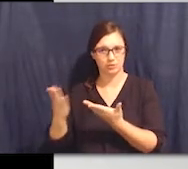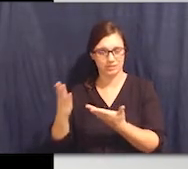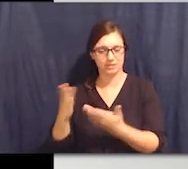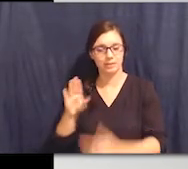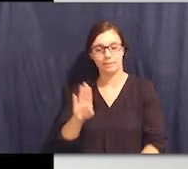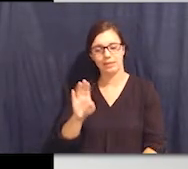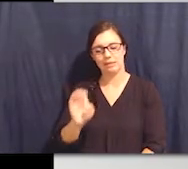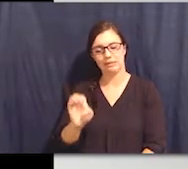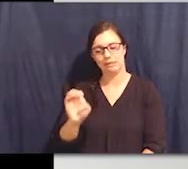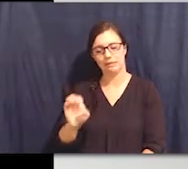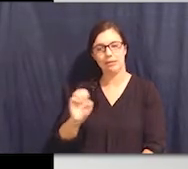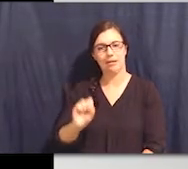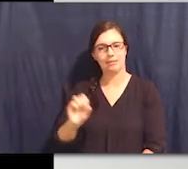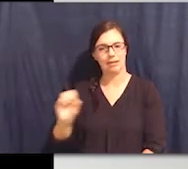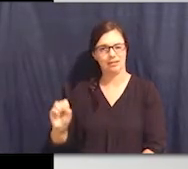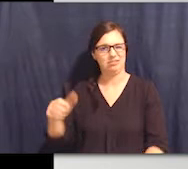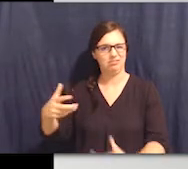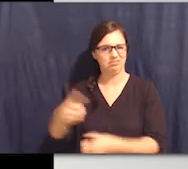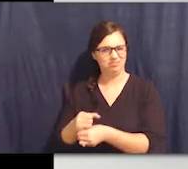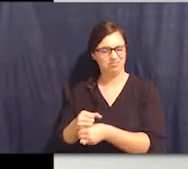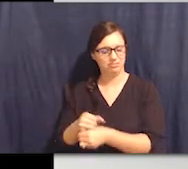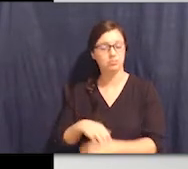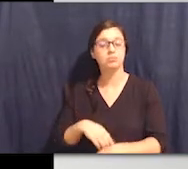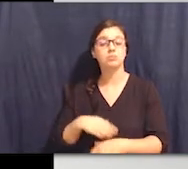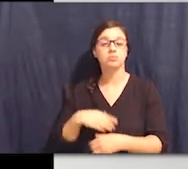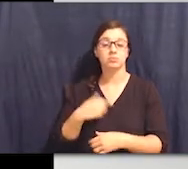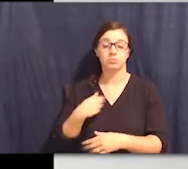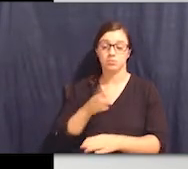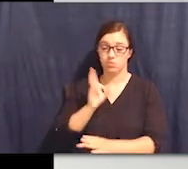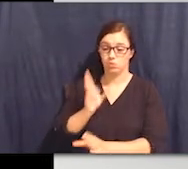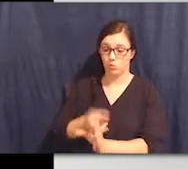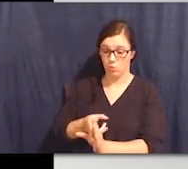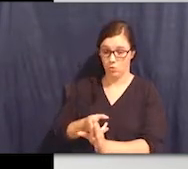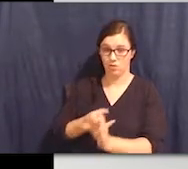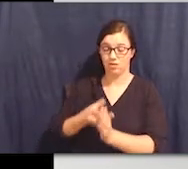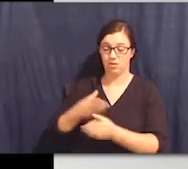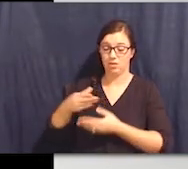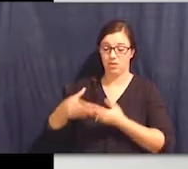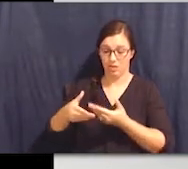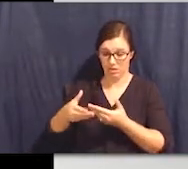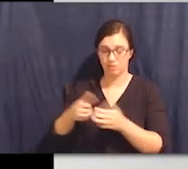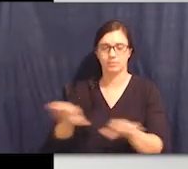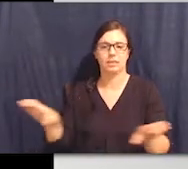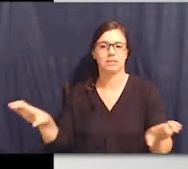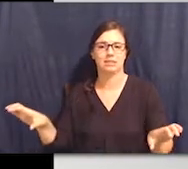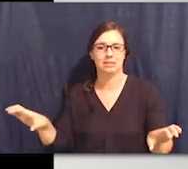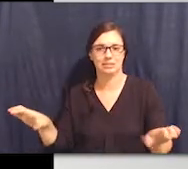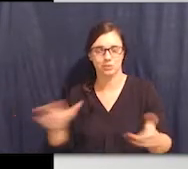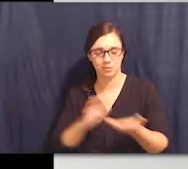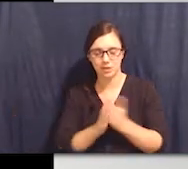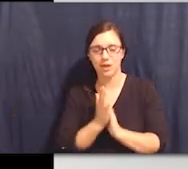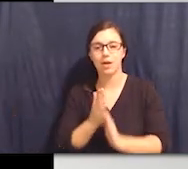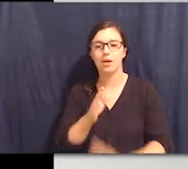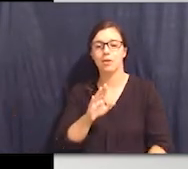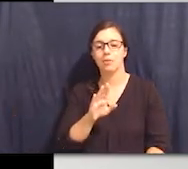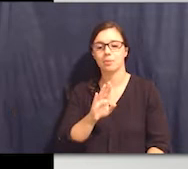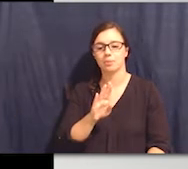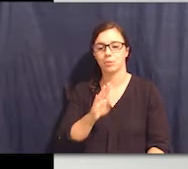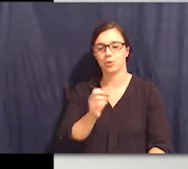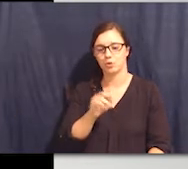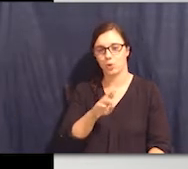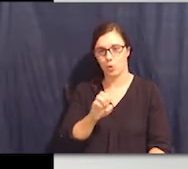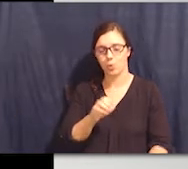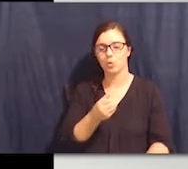so BEESS. And shortly after I started, the Bureau split. So we became the Bureau of